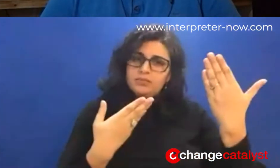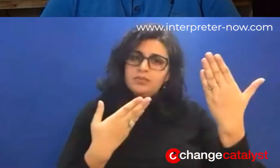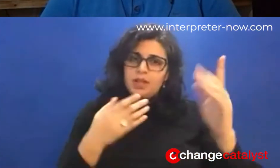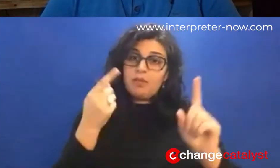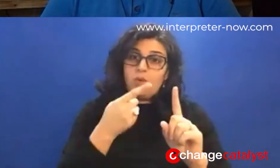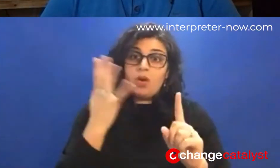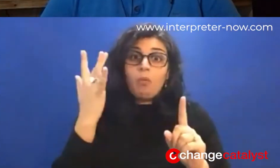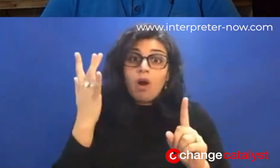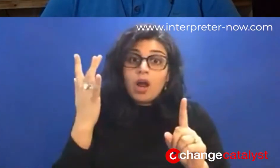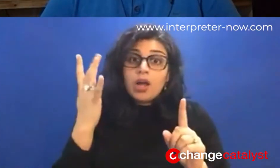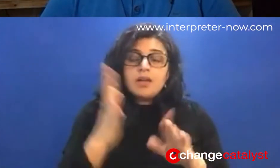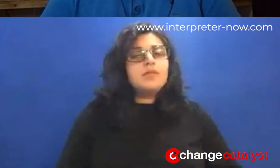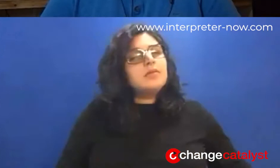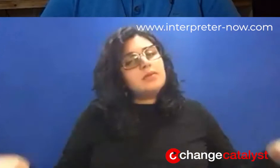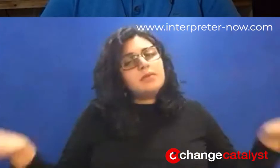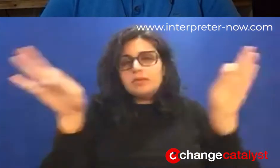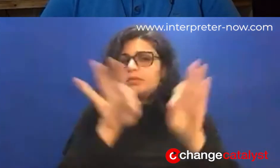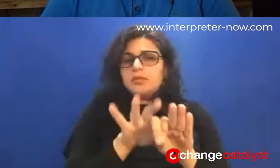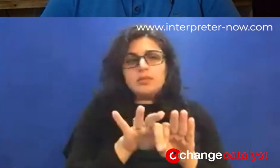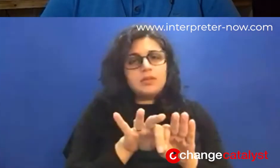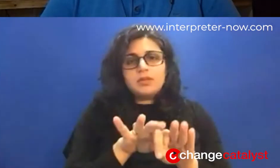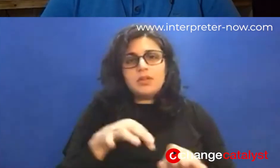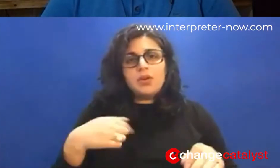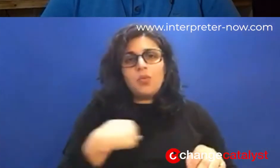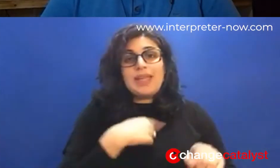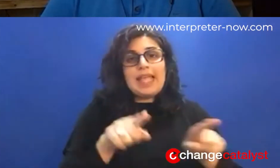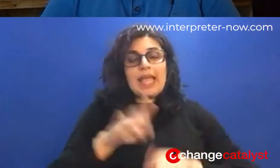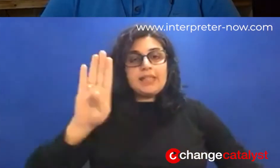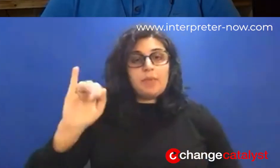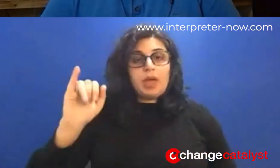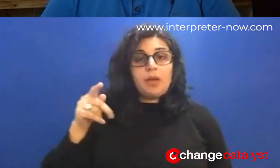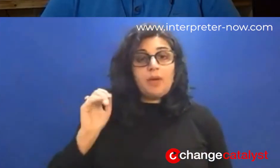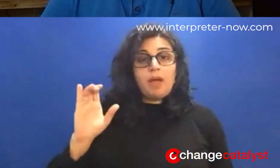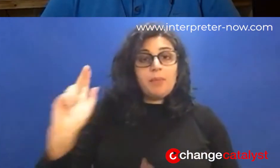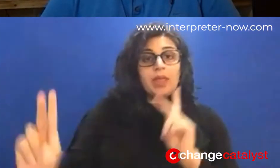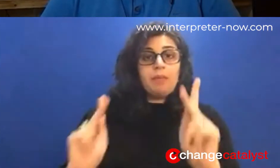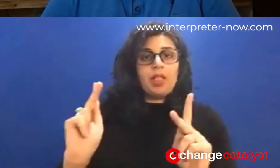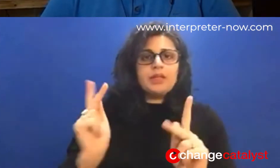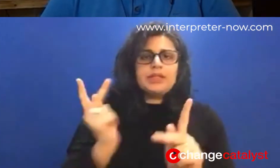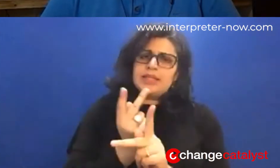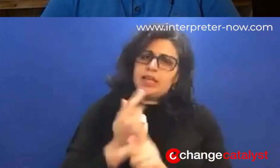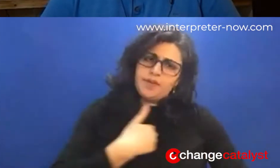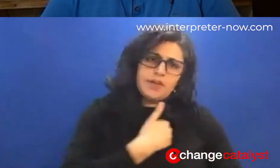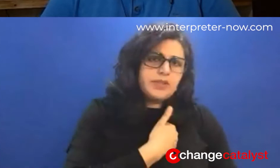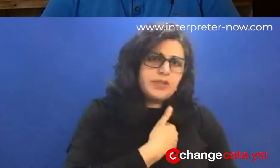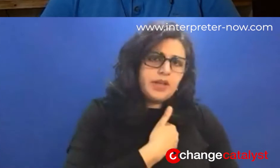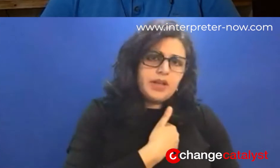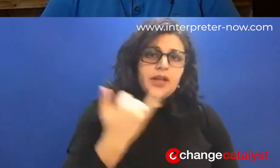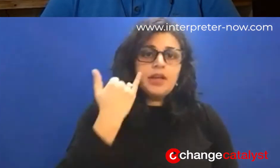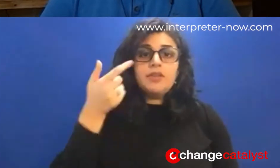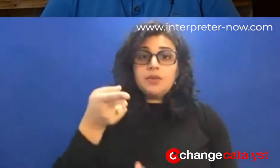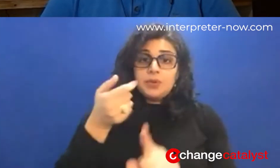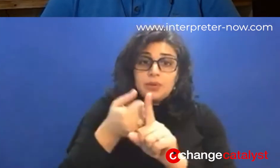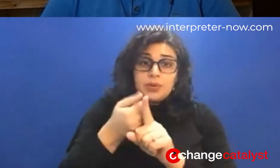really important that we as BIPOC people take care of ourselves. If you're BIPOC and